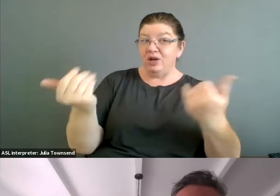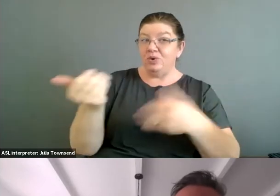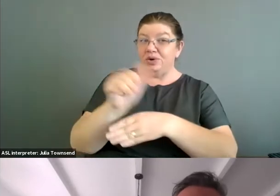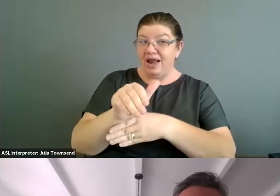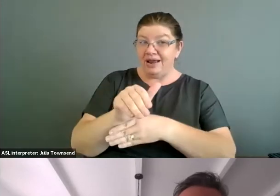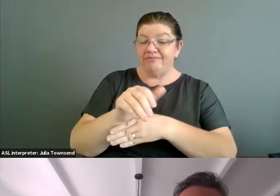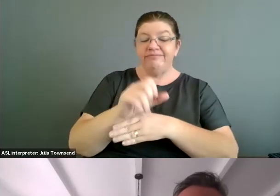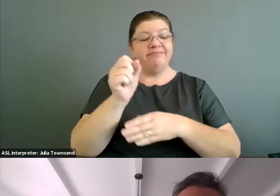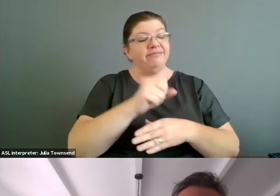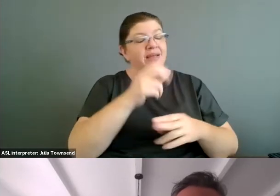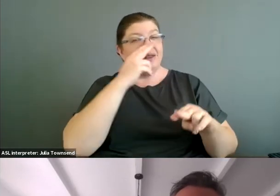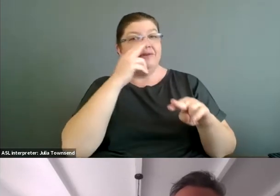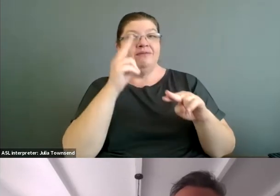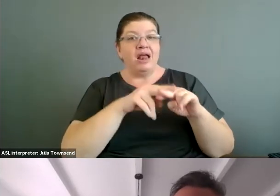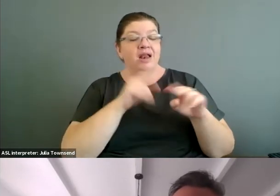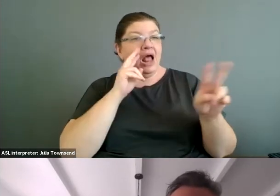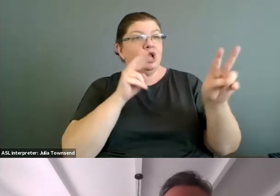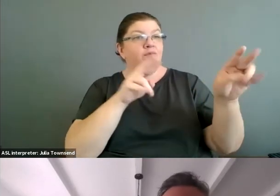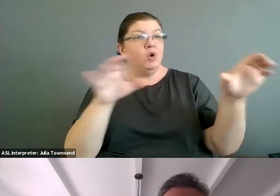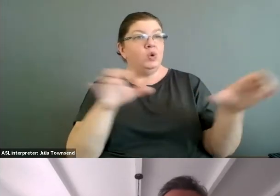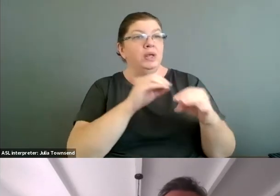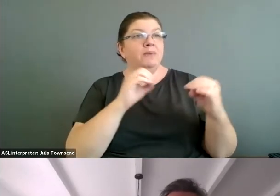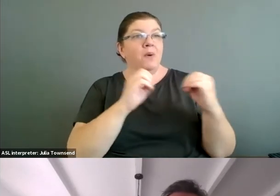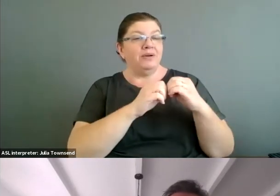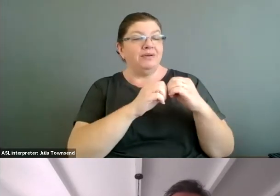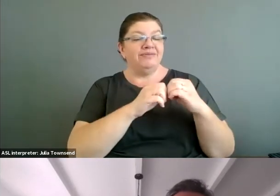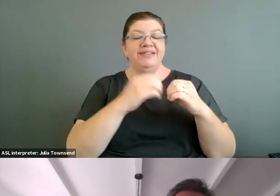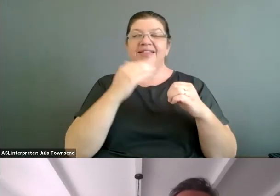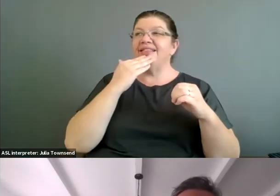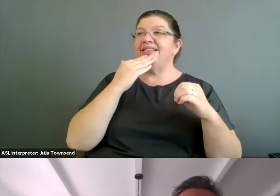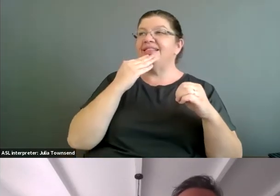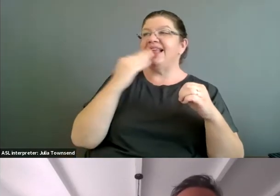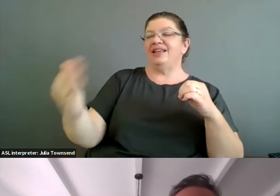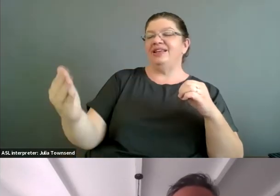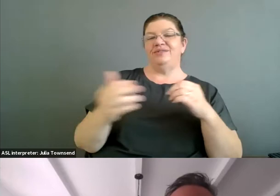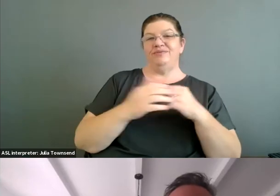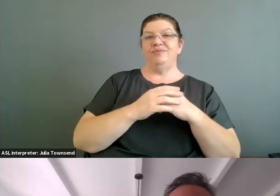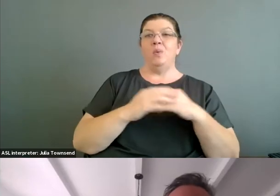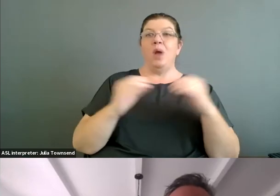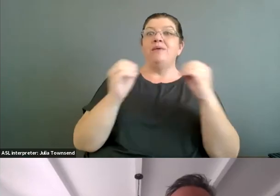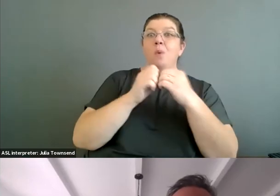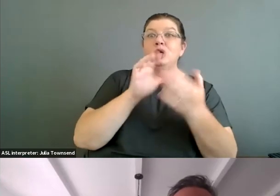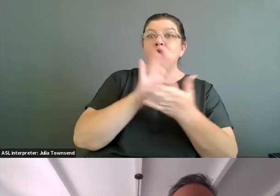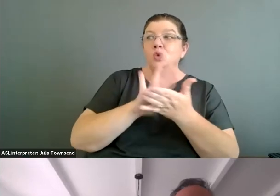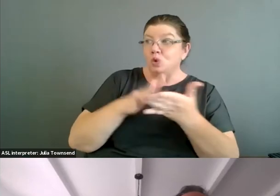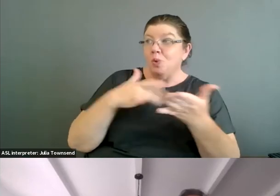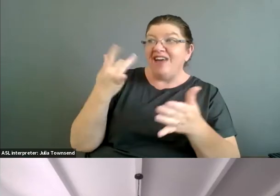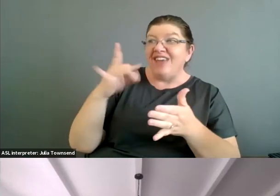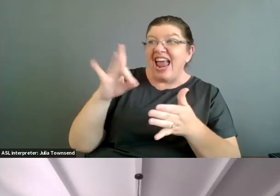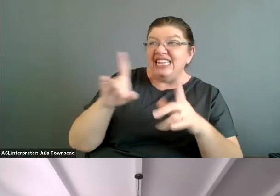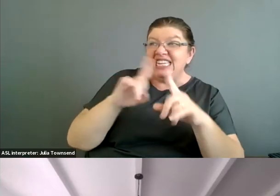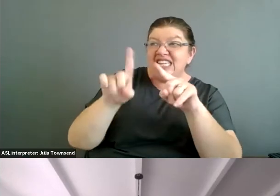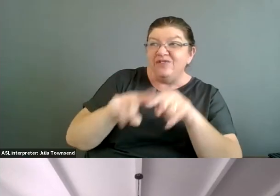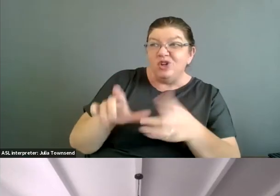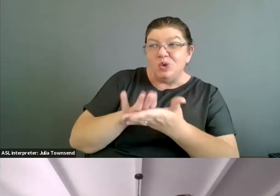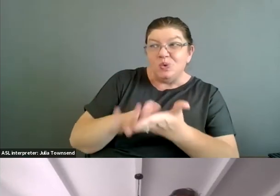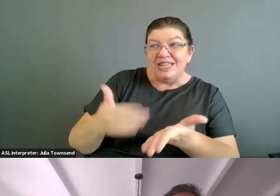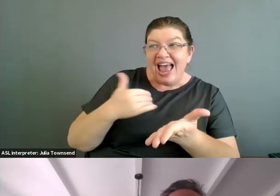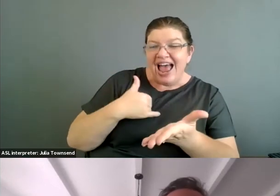Sure thing. It's been a lot of fun, and I look forward to doing more. Thank you. Oh, well, we have more schools. We have 18 more.